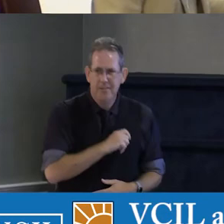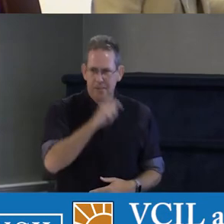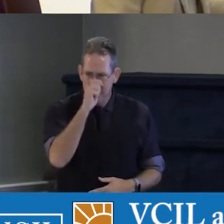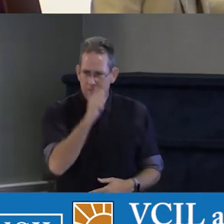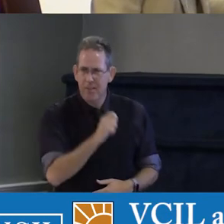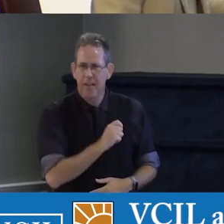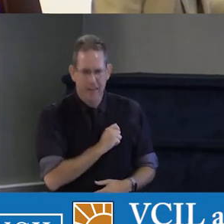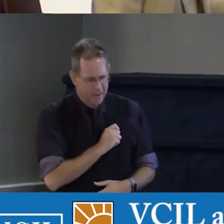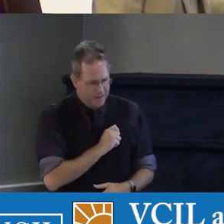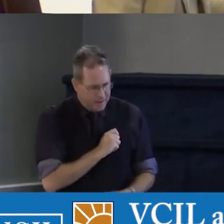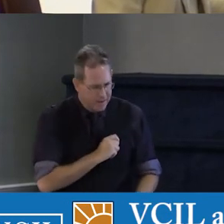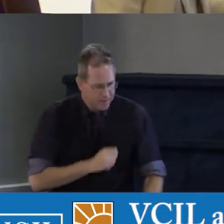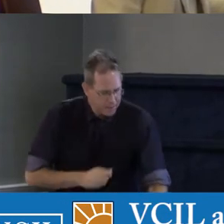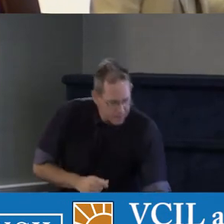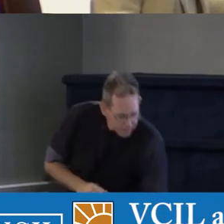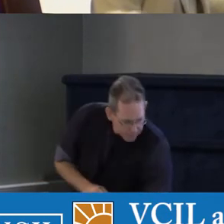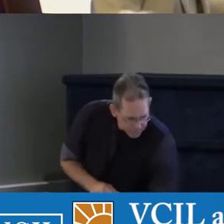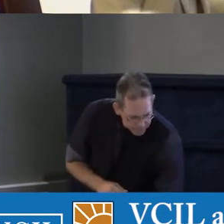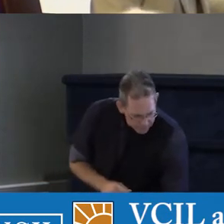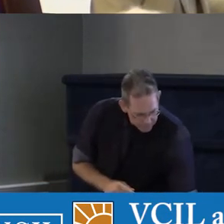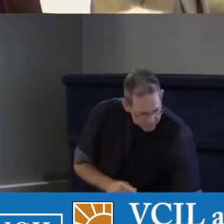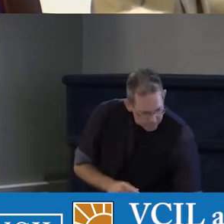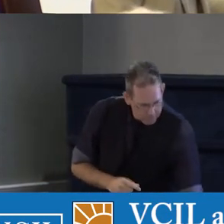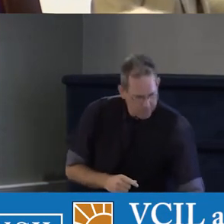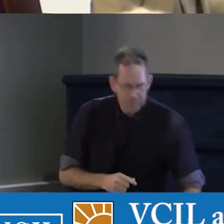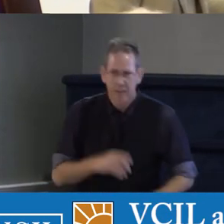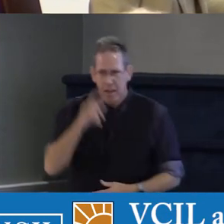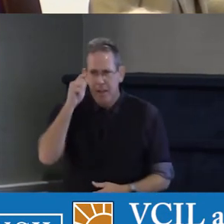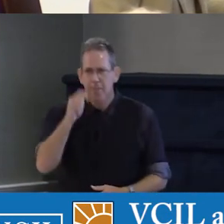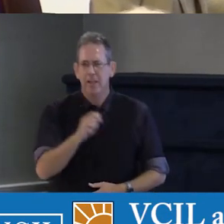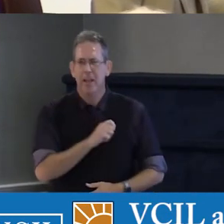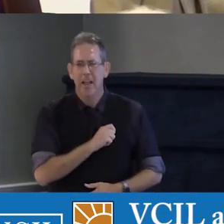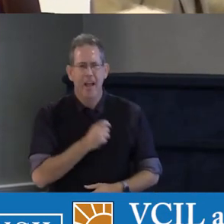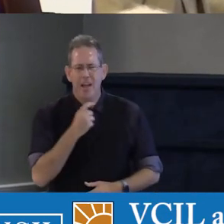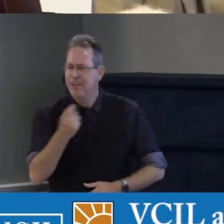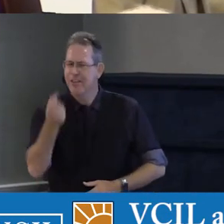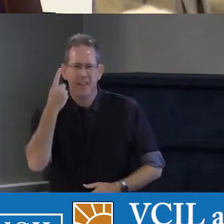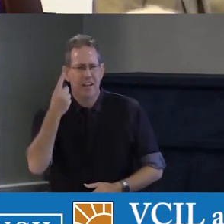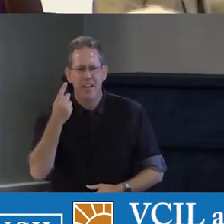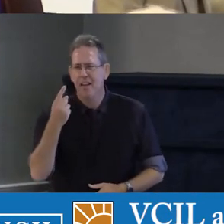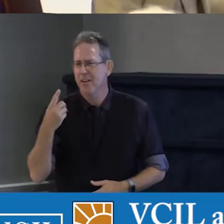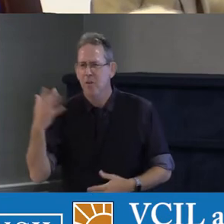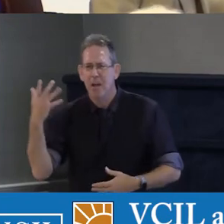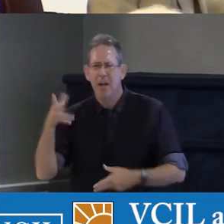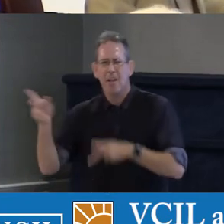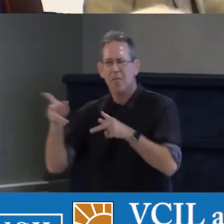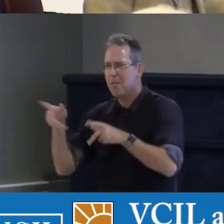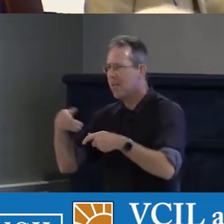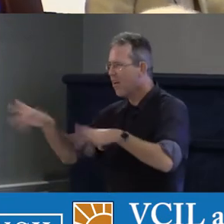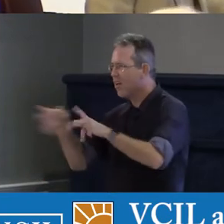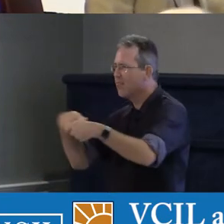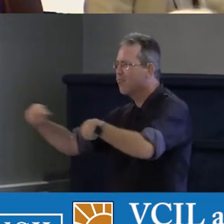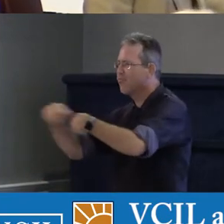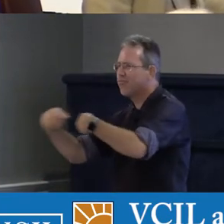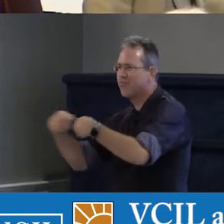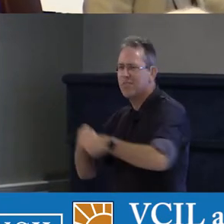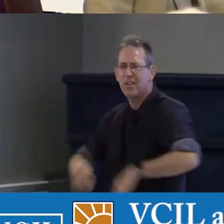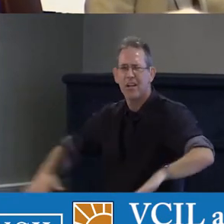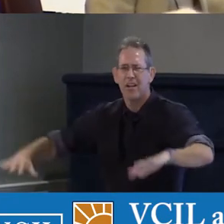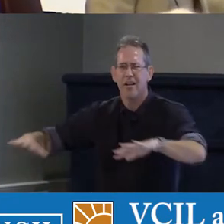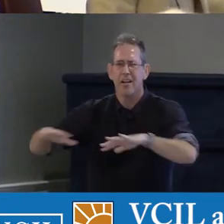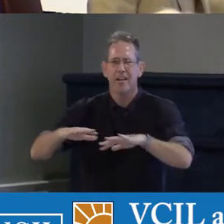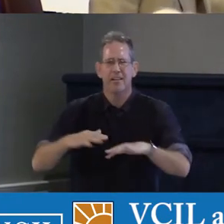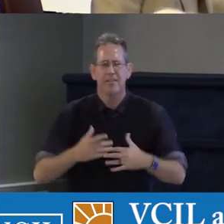in hand. Cap in hand. I can't understand why we let someone else rule